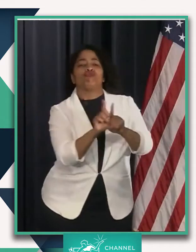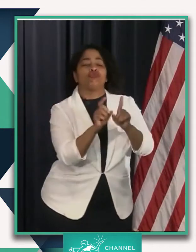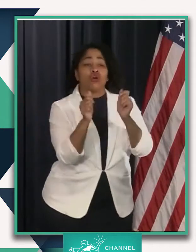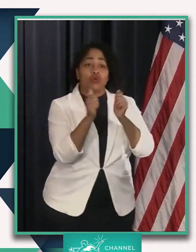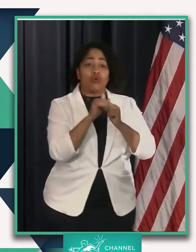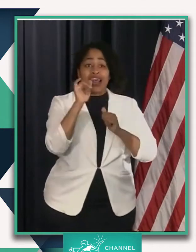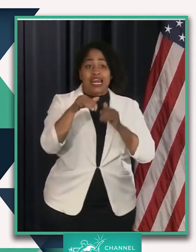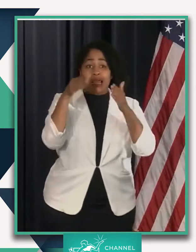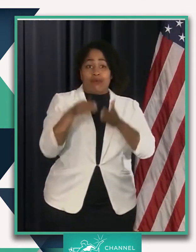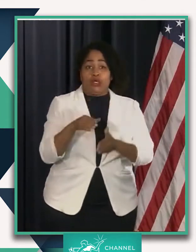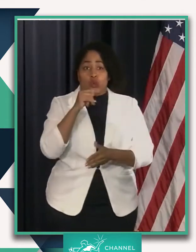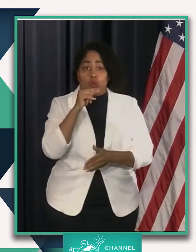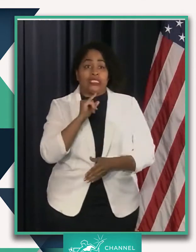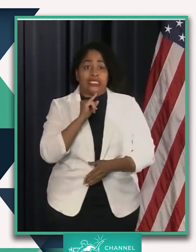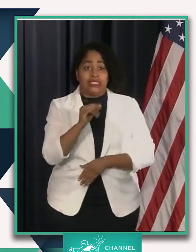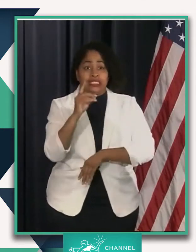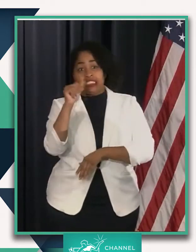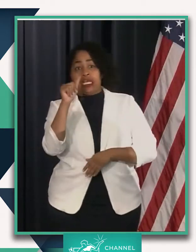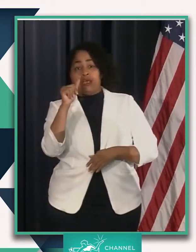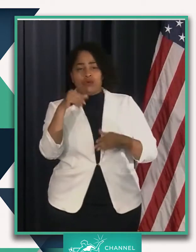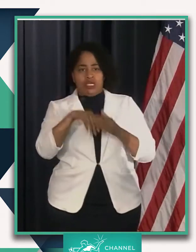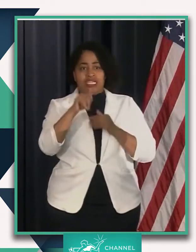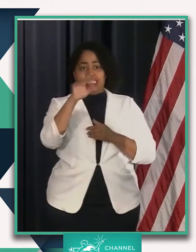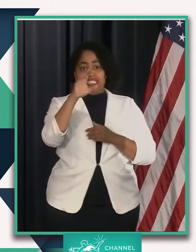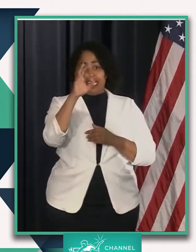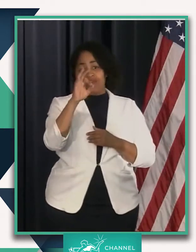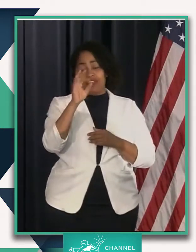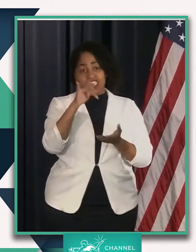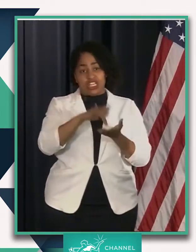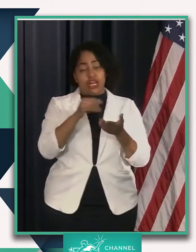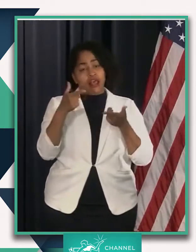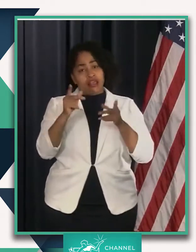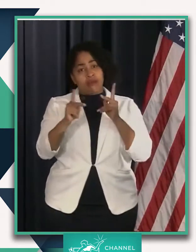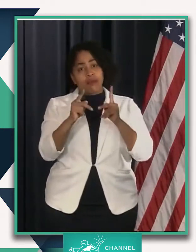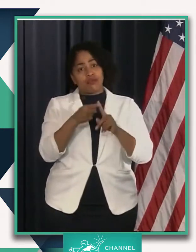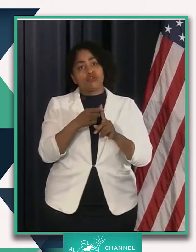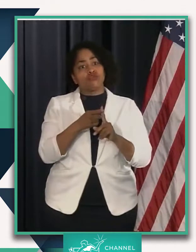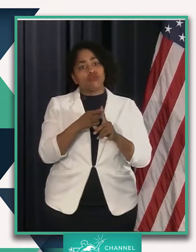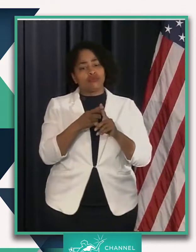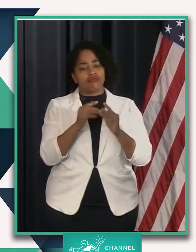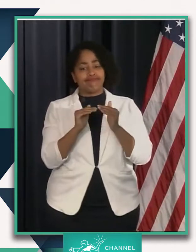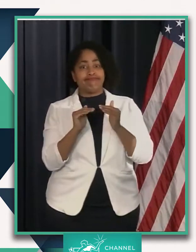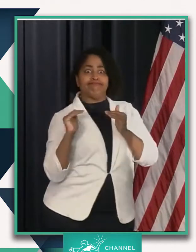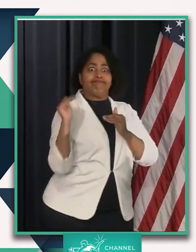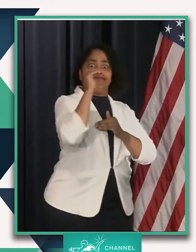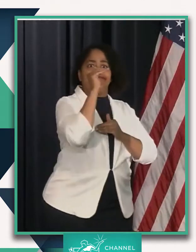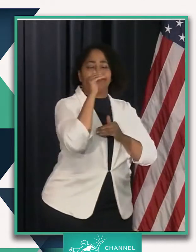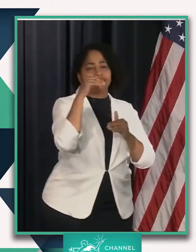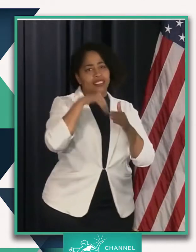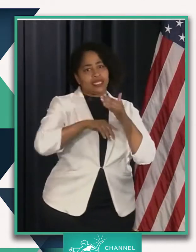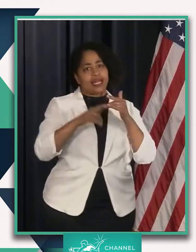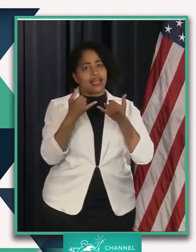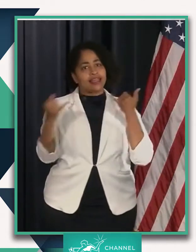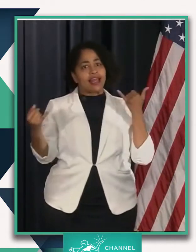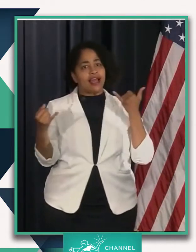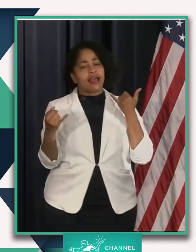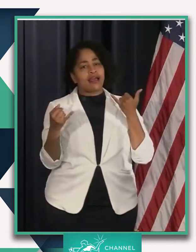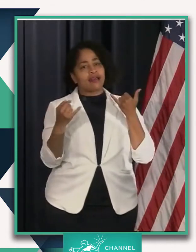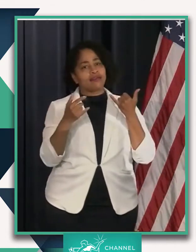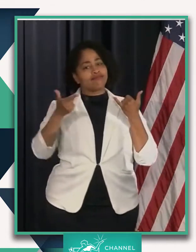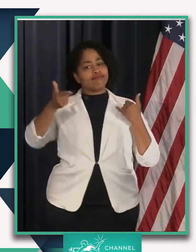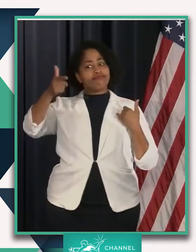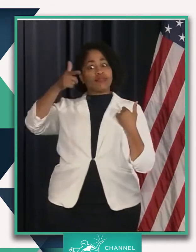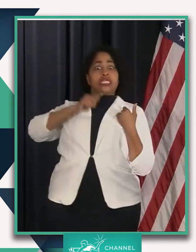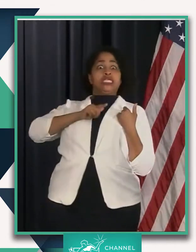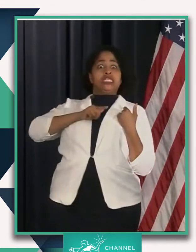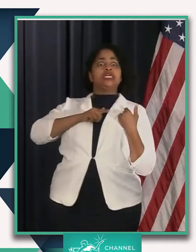the disabled individual to the TCF Center, and it allowed people to move up in the line. And we thought we wanted to make a